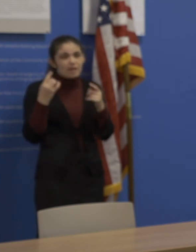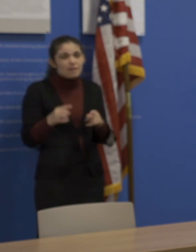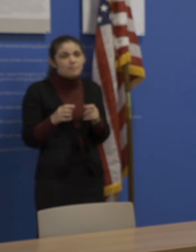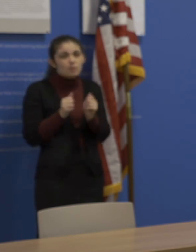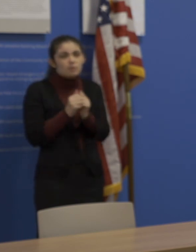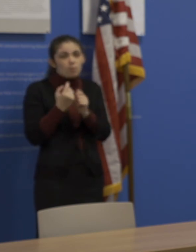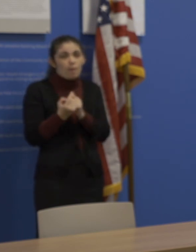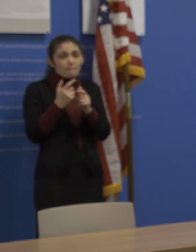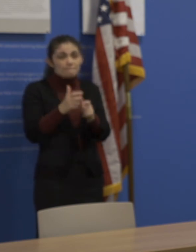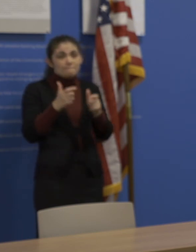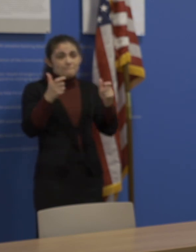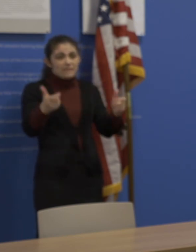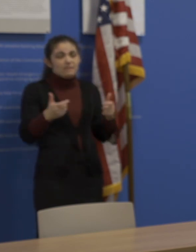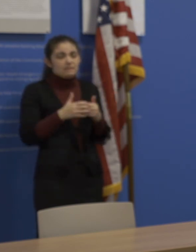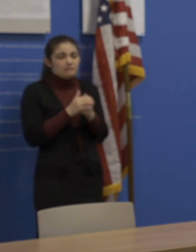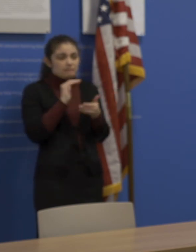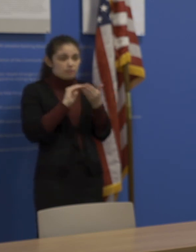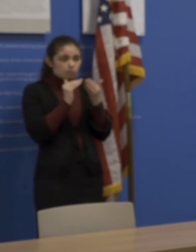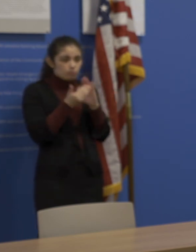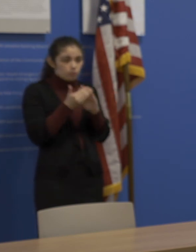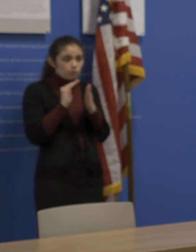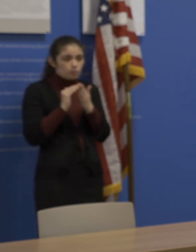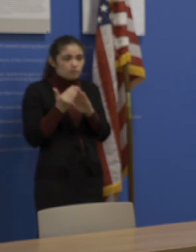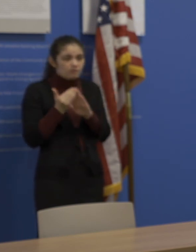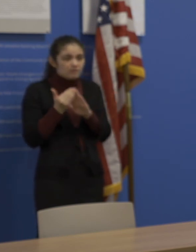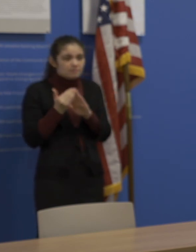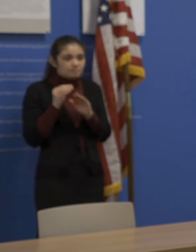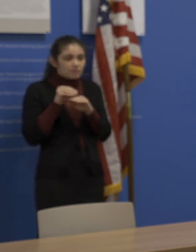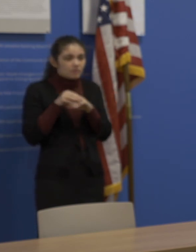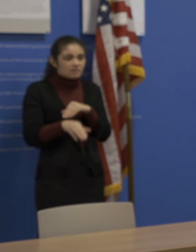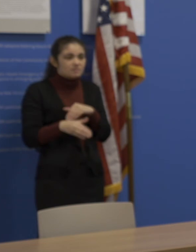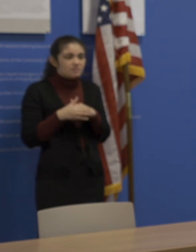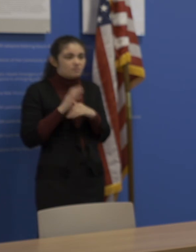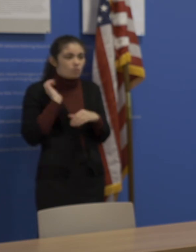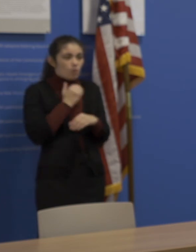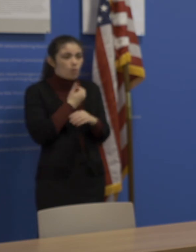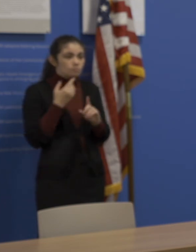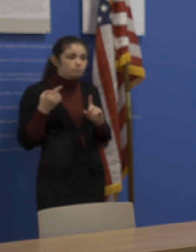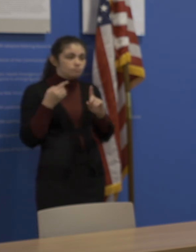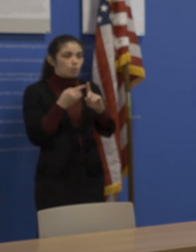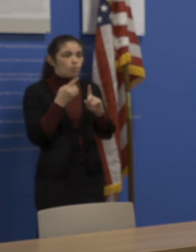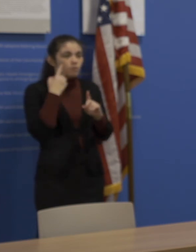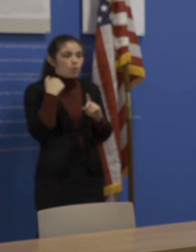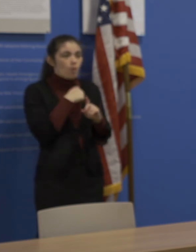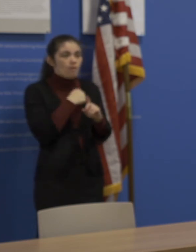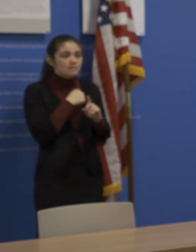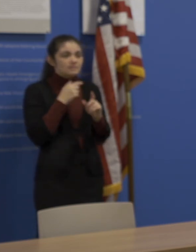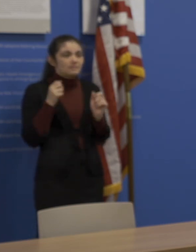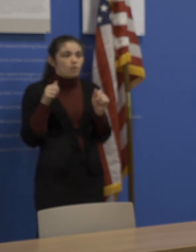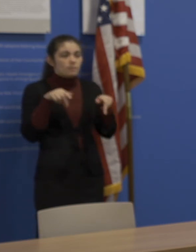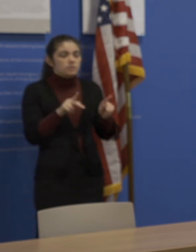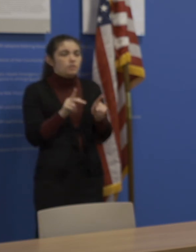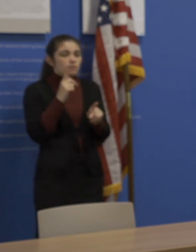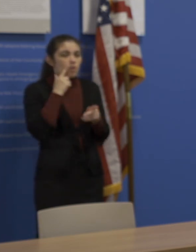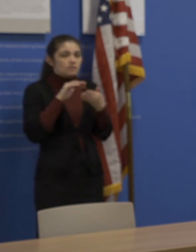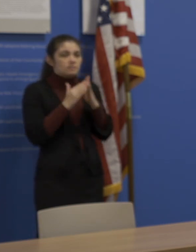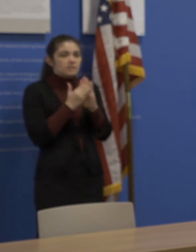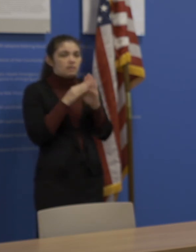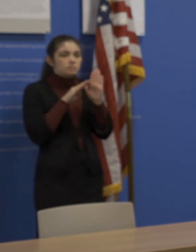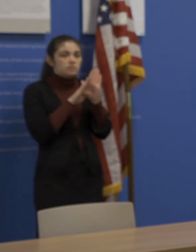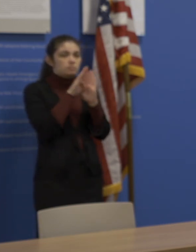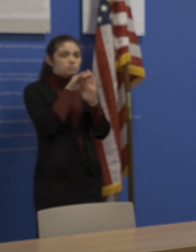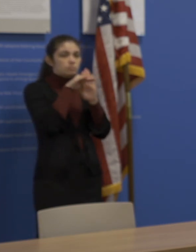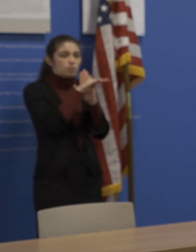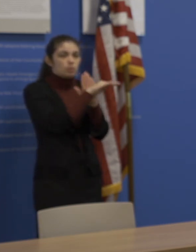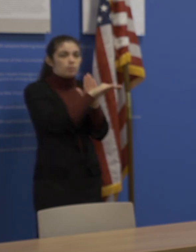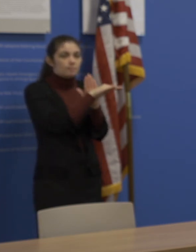one big community effect about our ultimate opportunity to try to be part of this curve flattening when